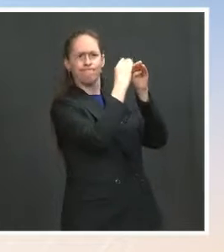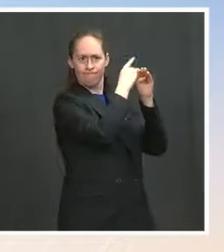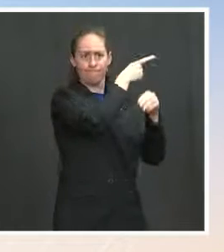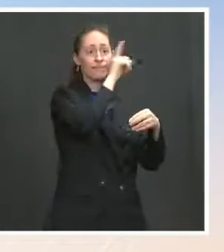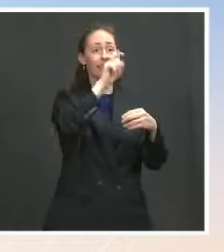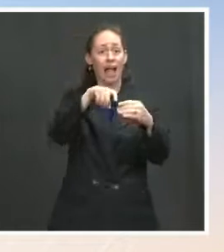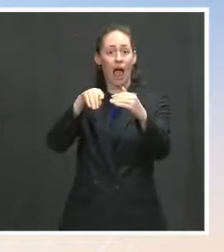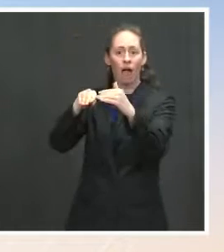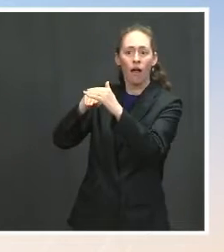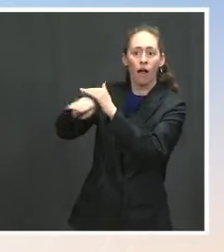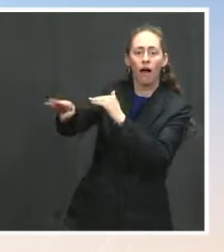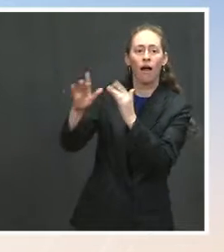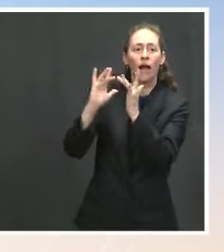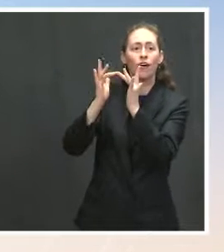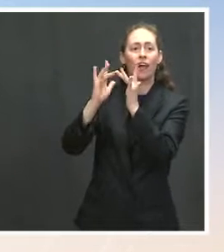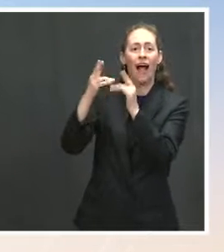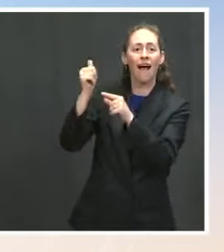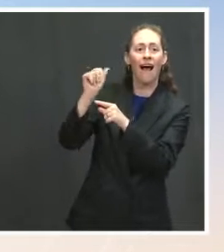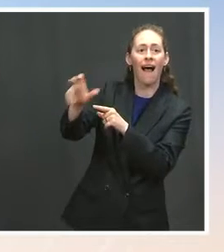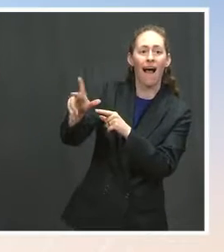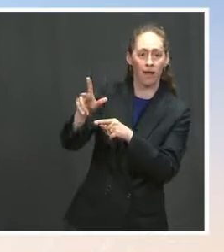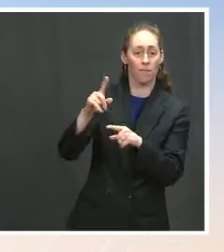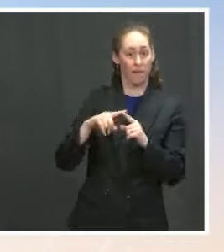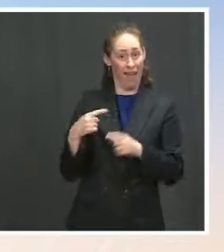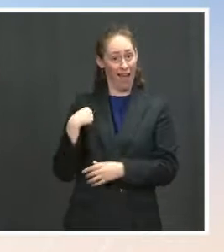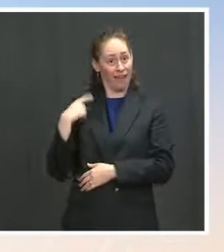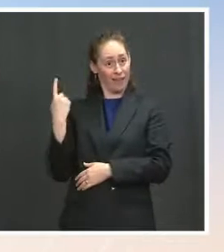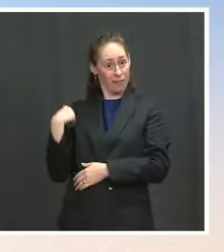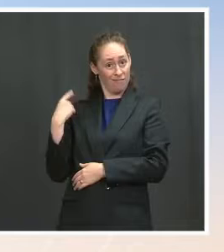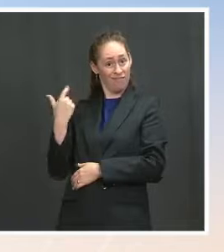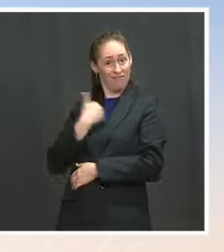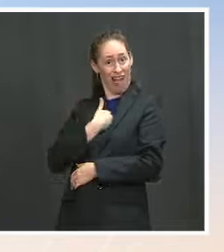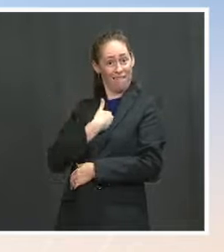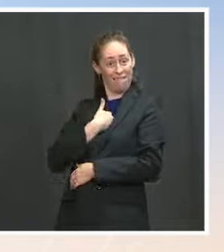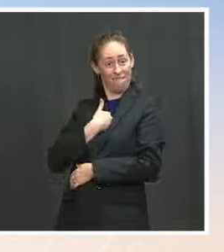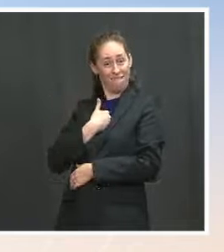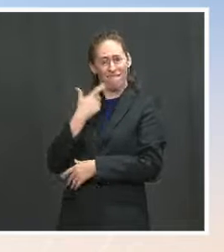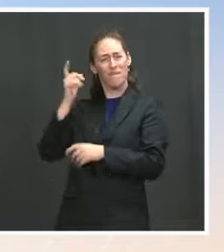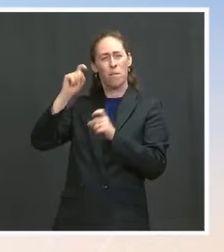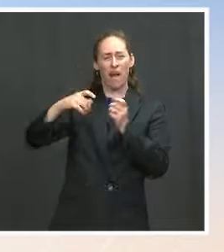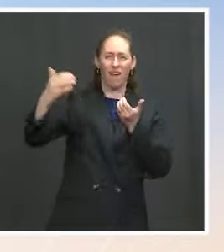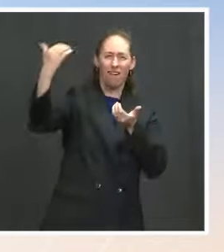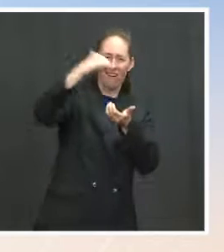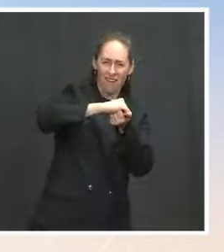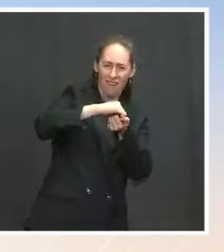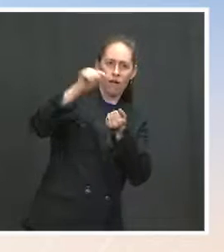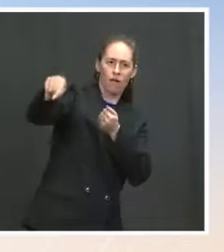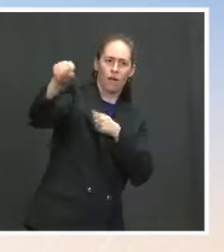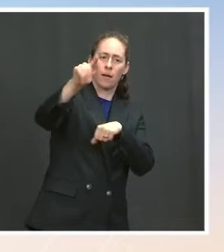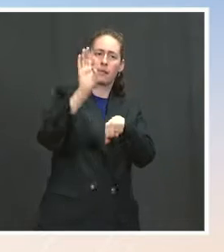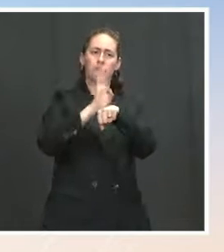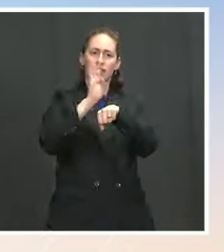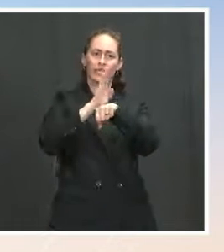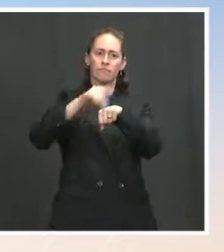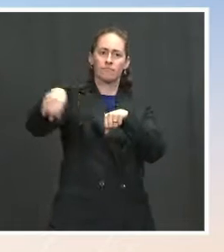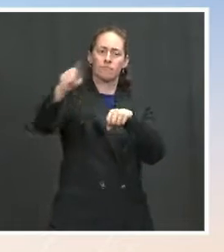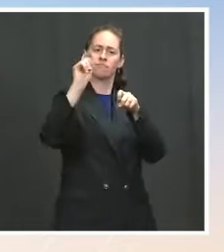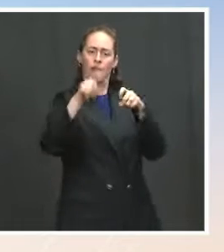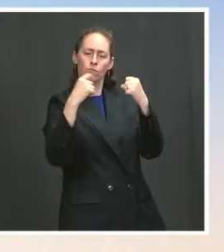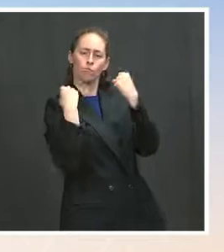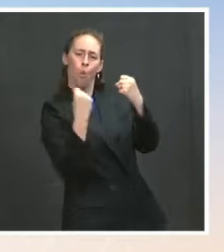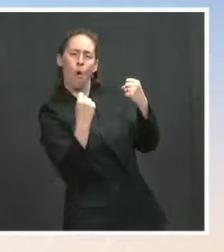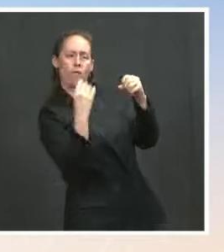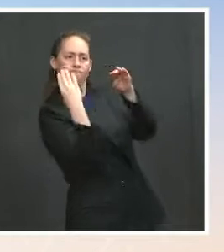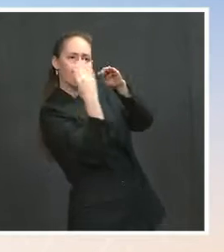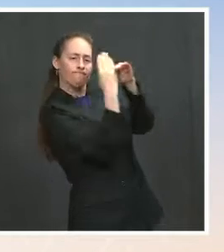have a responsibility to strengthen their cyber defenses to protect the American public and our economy. The most important takeaway from the recent spate